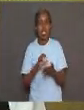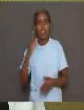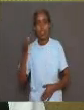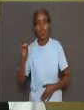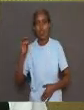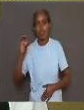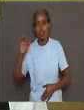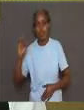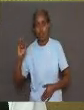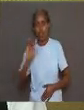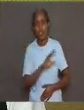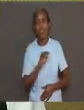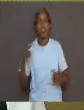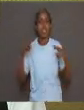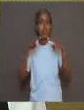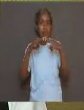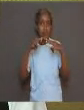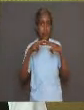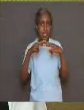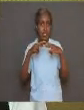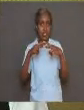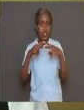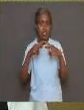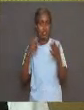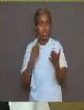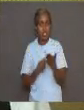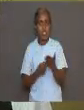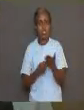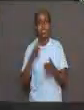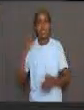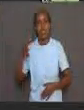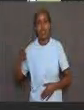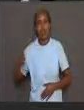foci, and vertices for this hyperbola.